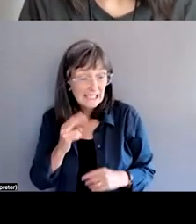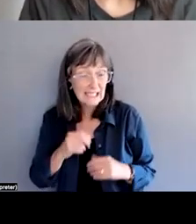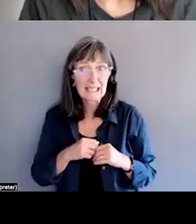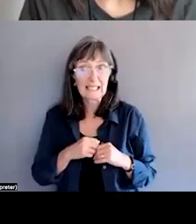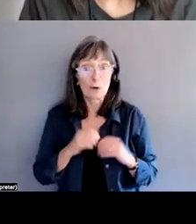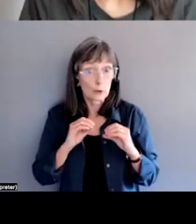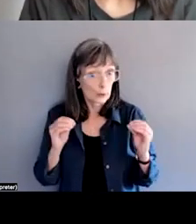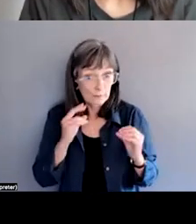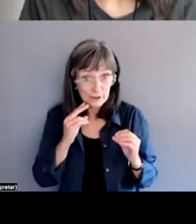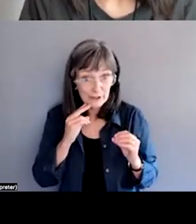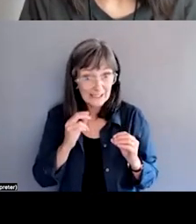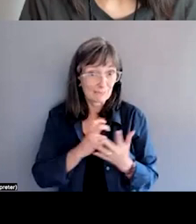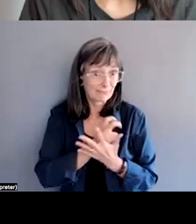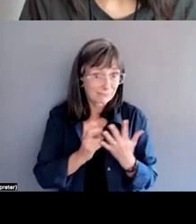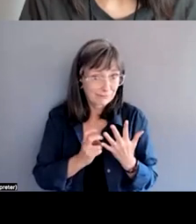genitalia, and